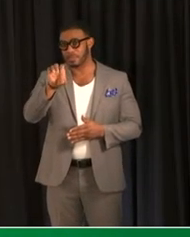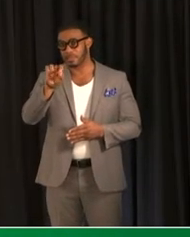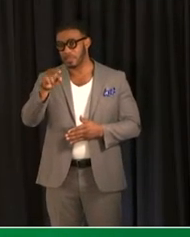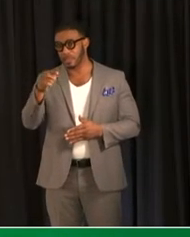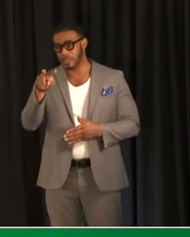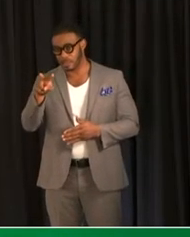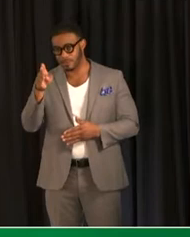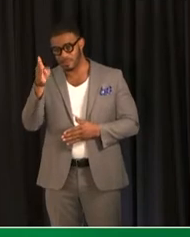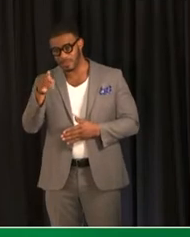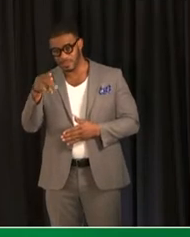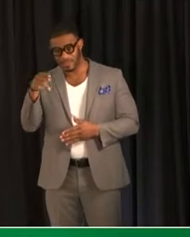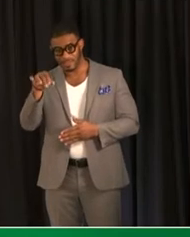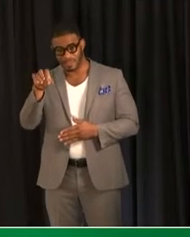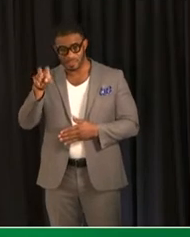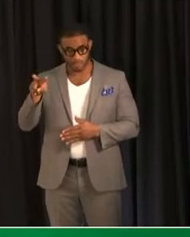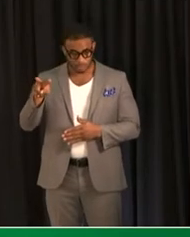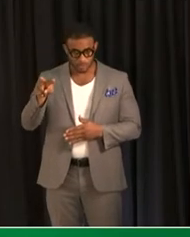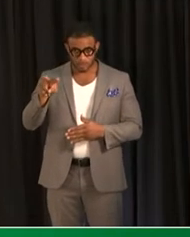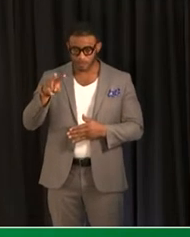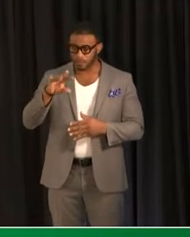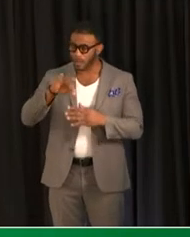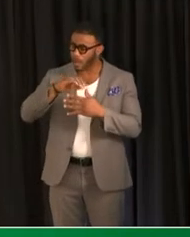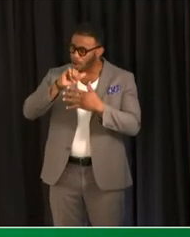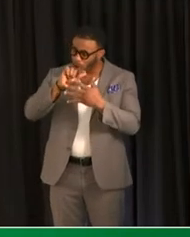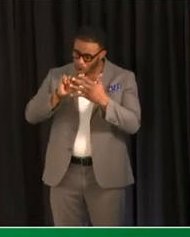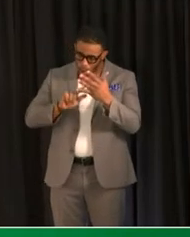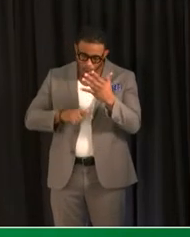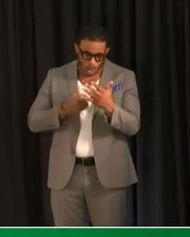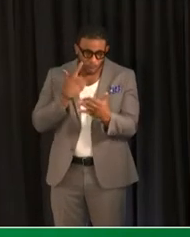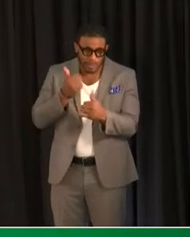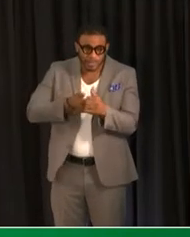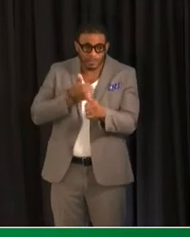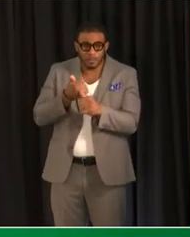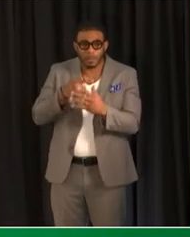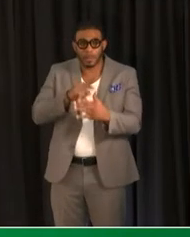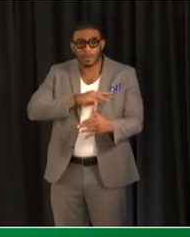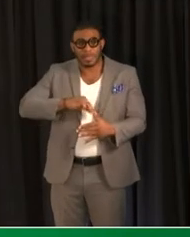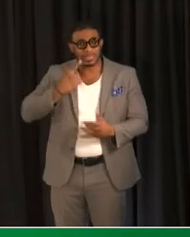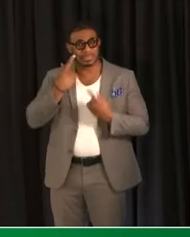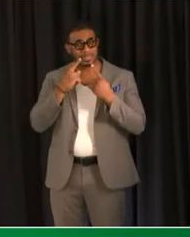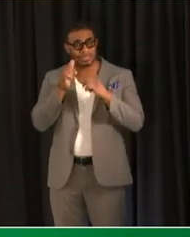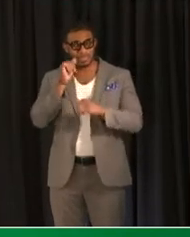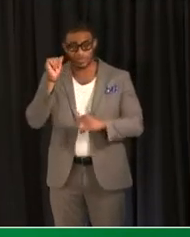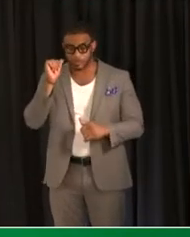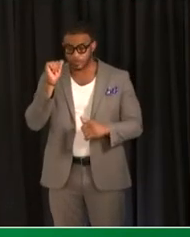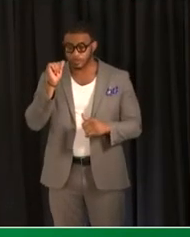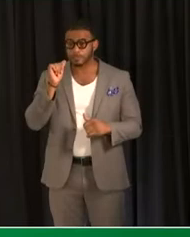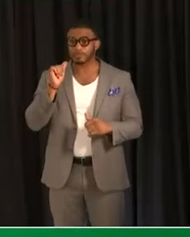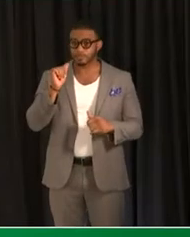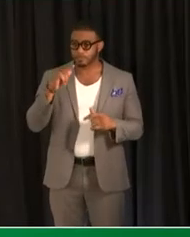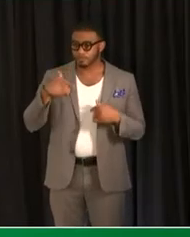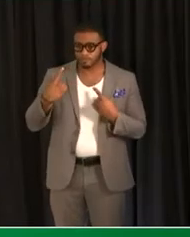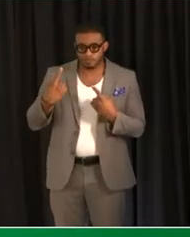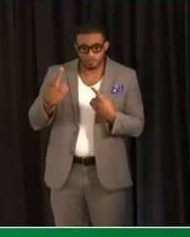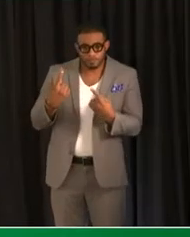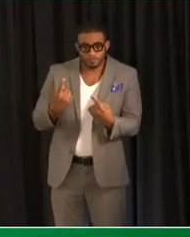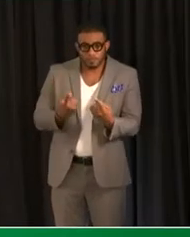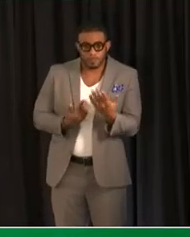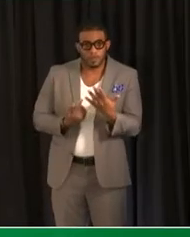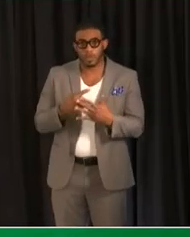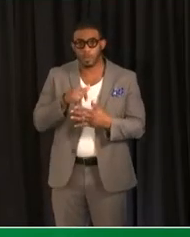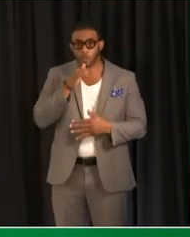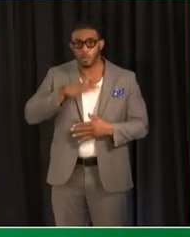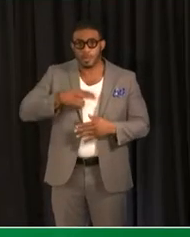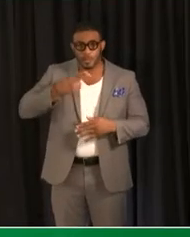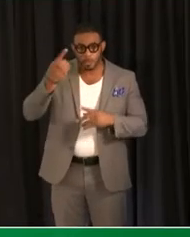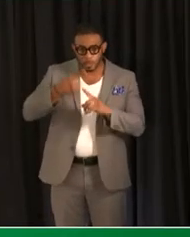coronavirus.dc.gov/Phase 2, where you can find all the latest information on what Mayor Bowser announced just yesterday. So just as we've done all